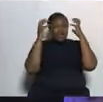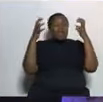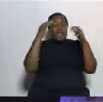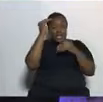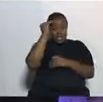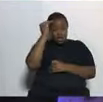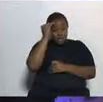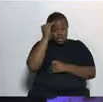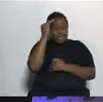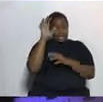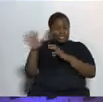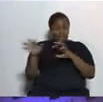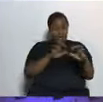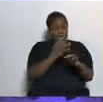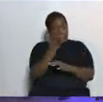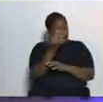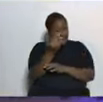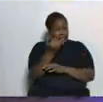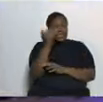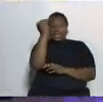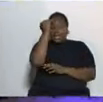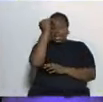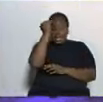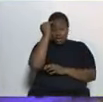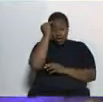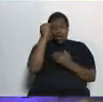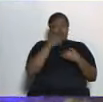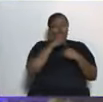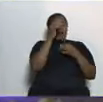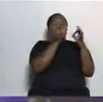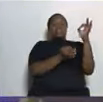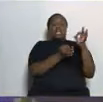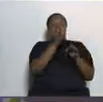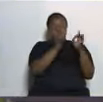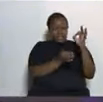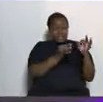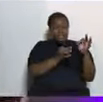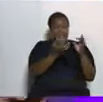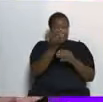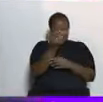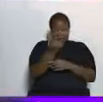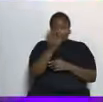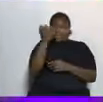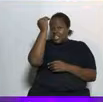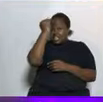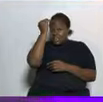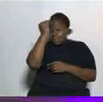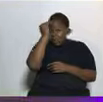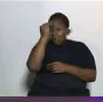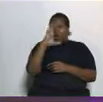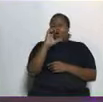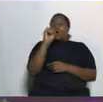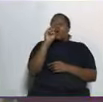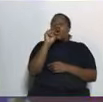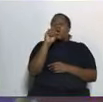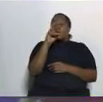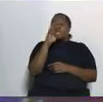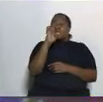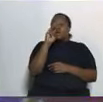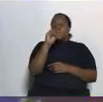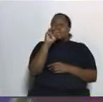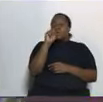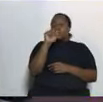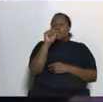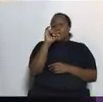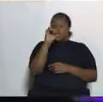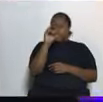him is suffering. He knows before him is Pilate's judgment hall. He knows before him is condemnation. He knows before him is the cross.